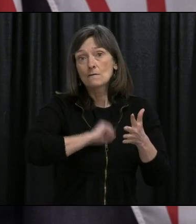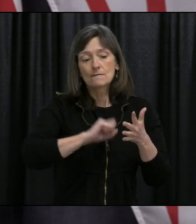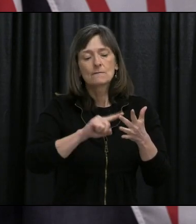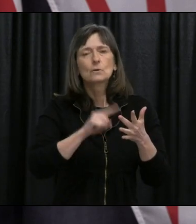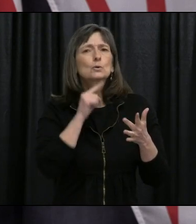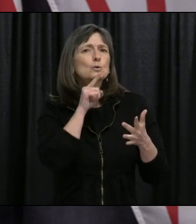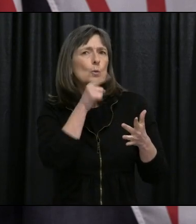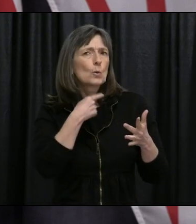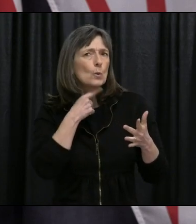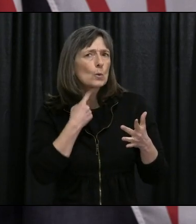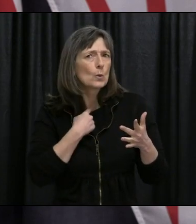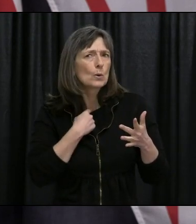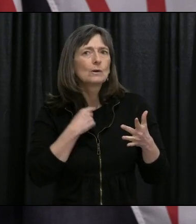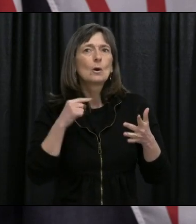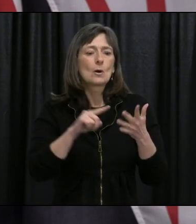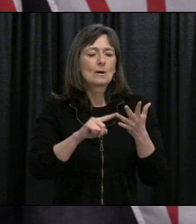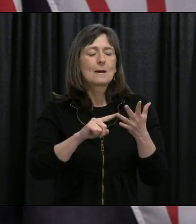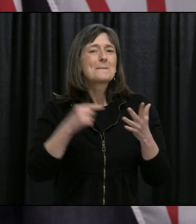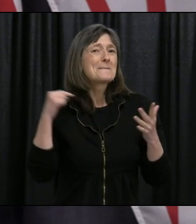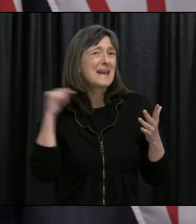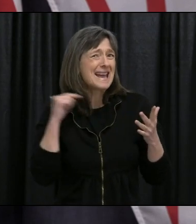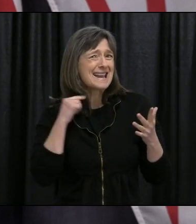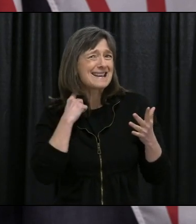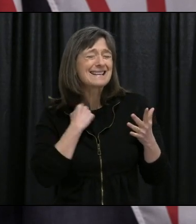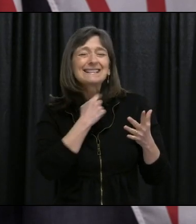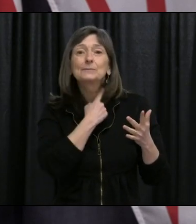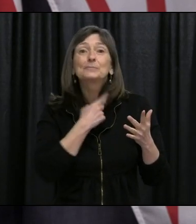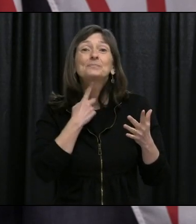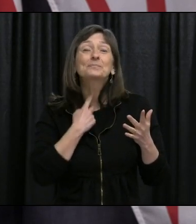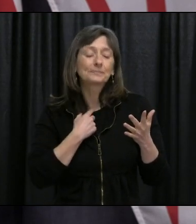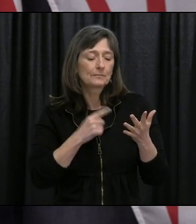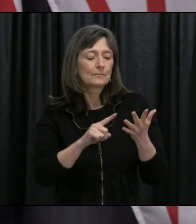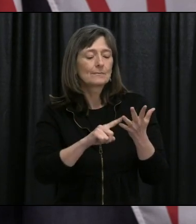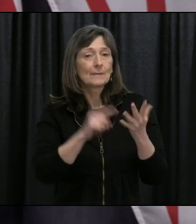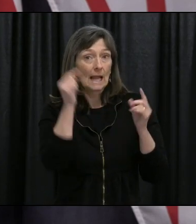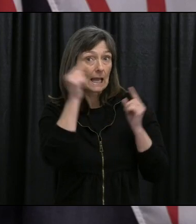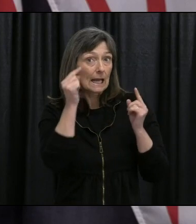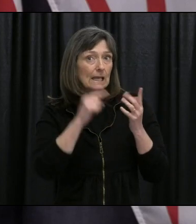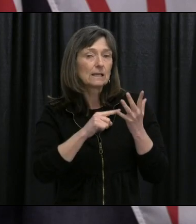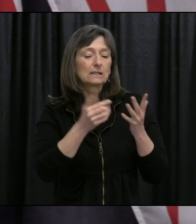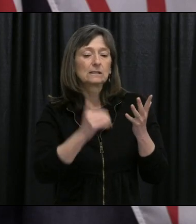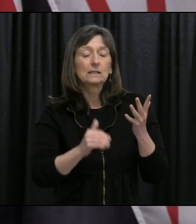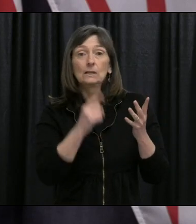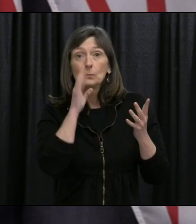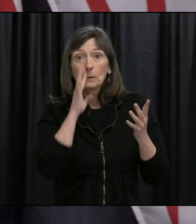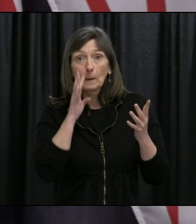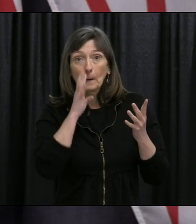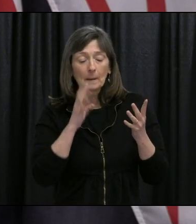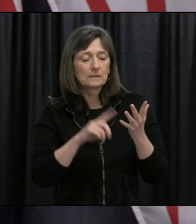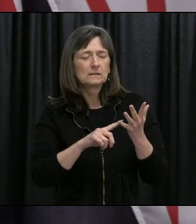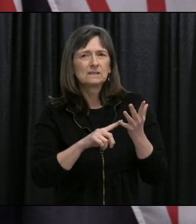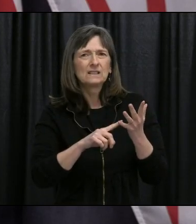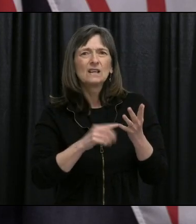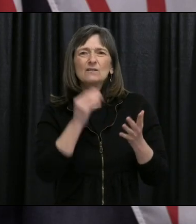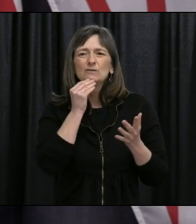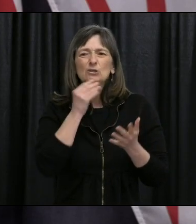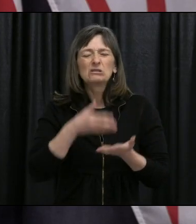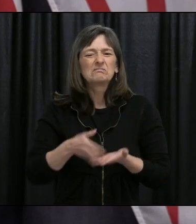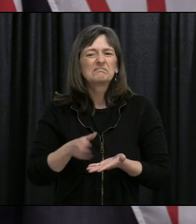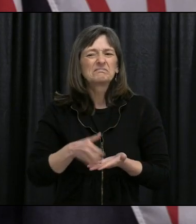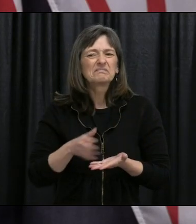sore throat, painful swallowing, headache, runny nose, unexplained loss of